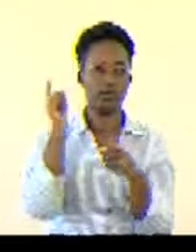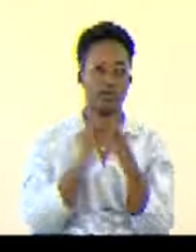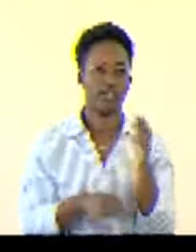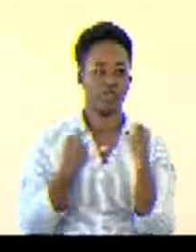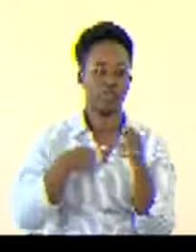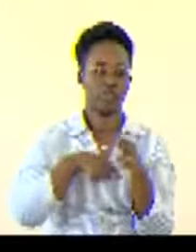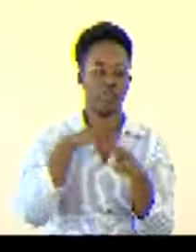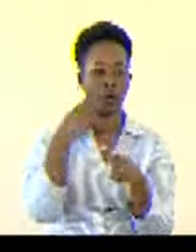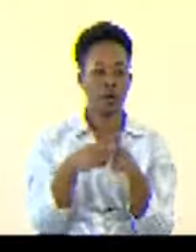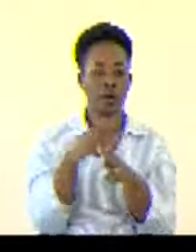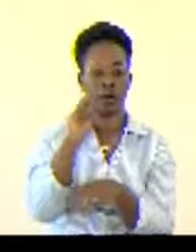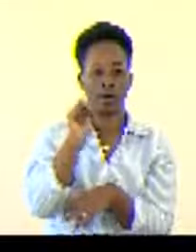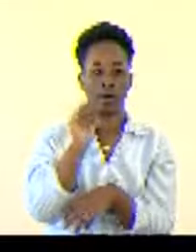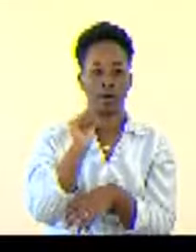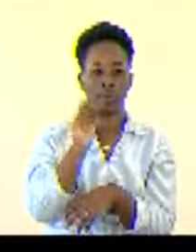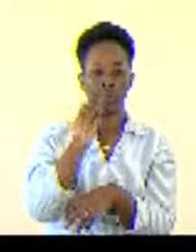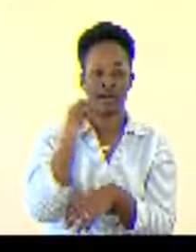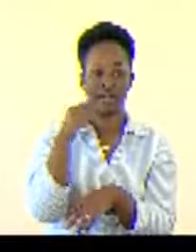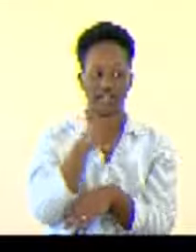the margin ratio.